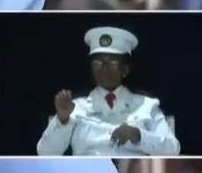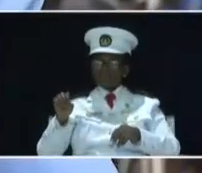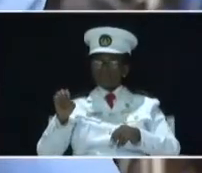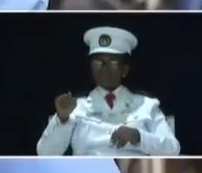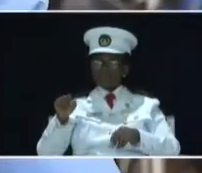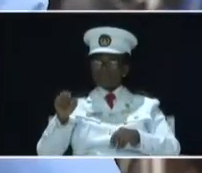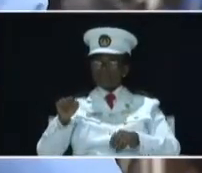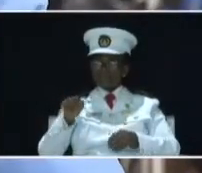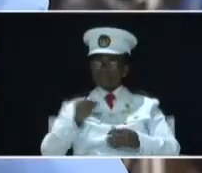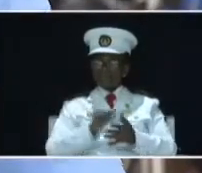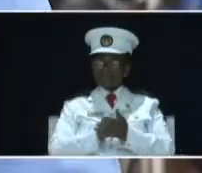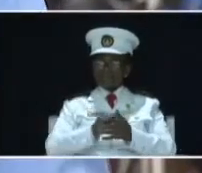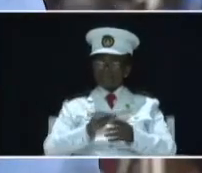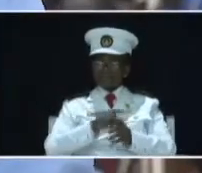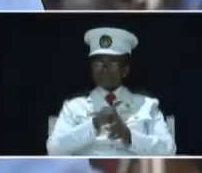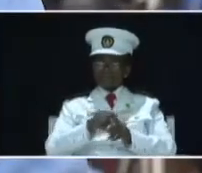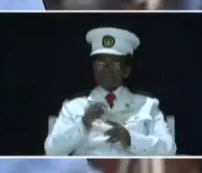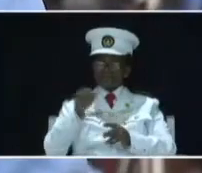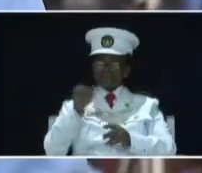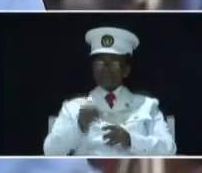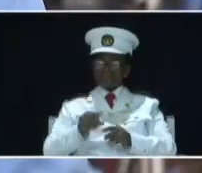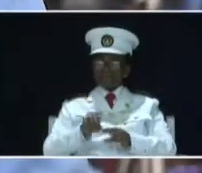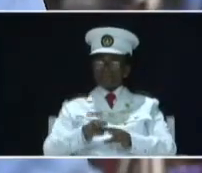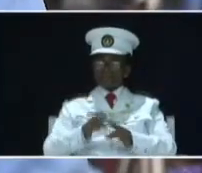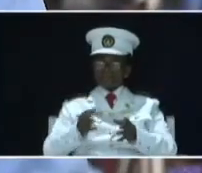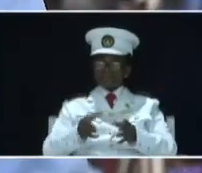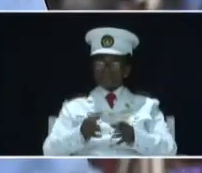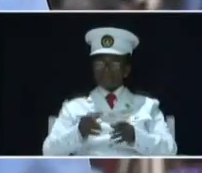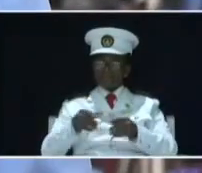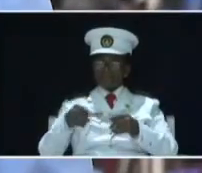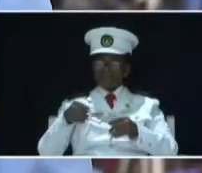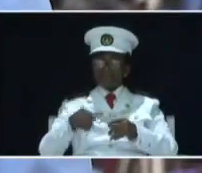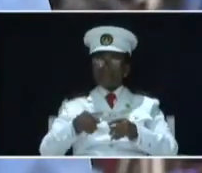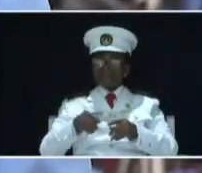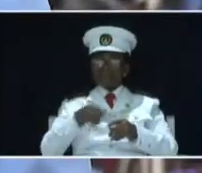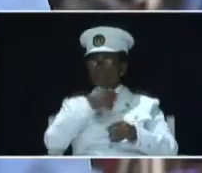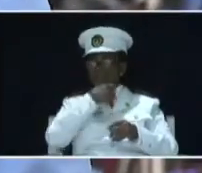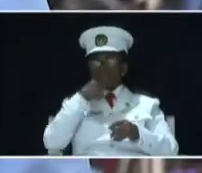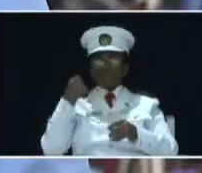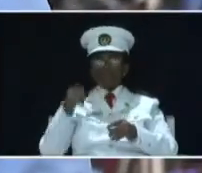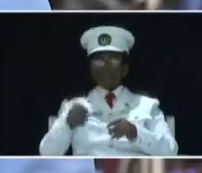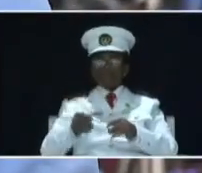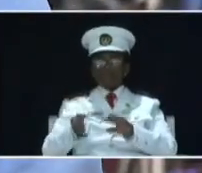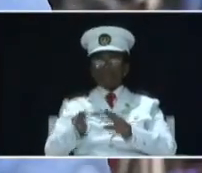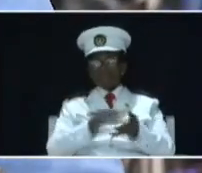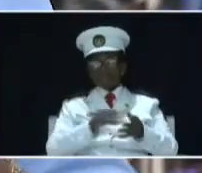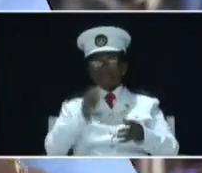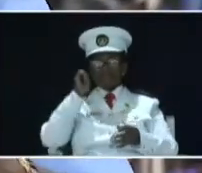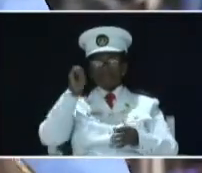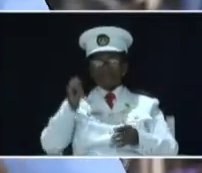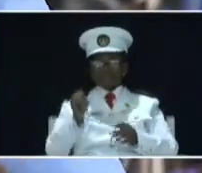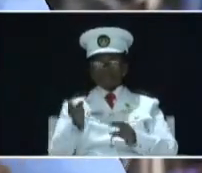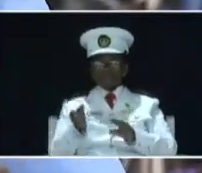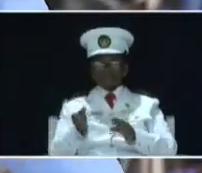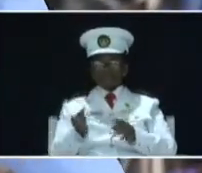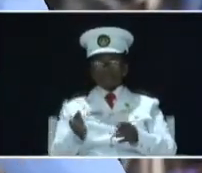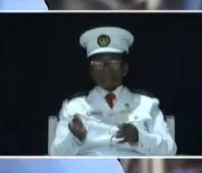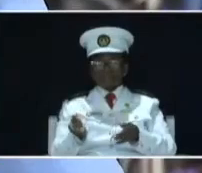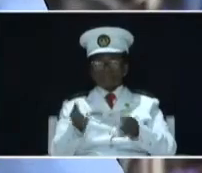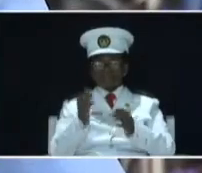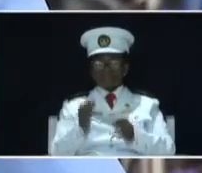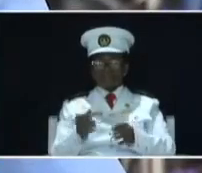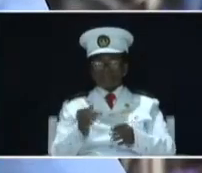When the brook dried up, he decided, all right, now there's no need sending birds